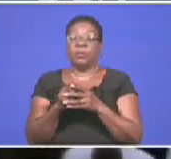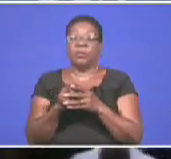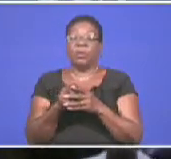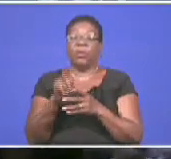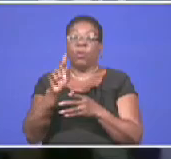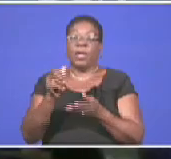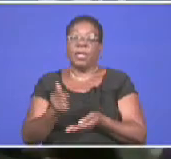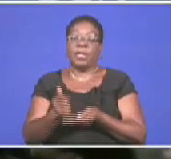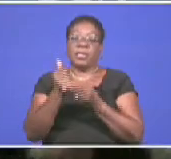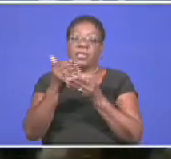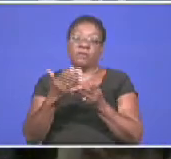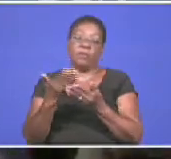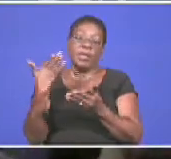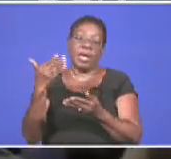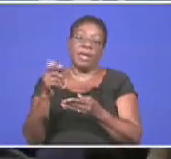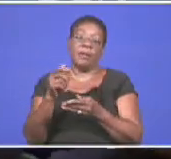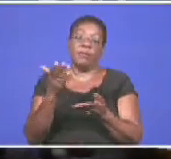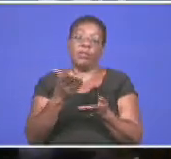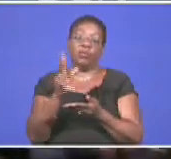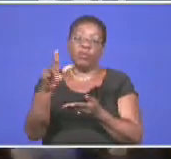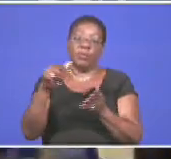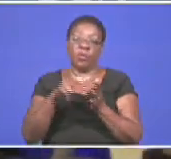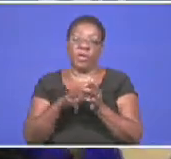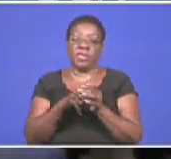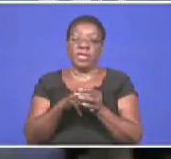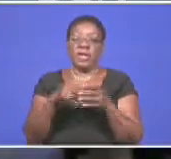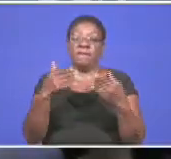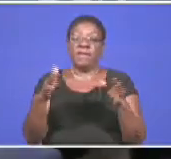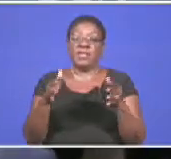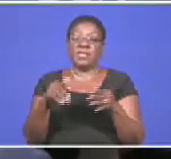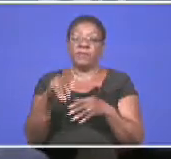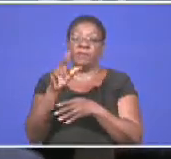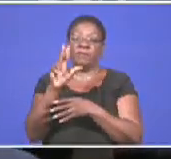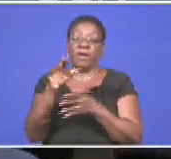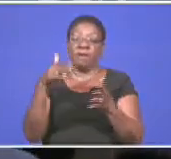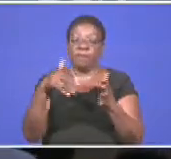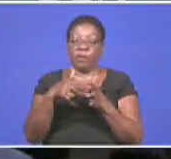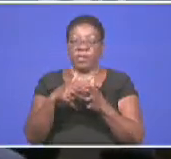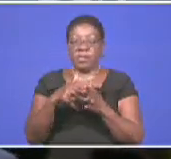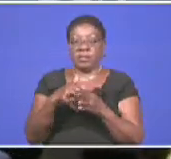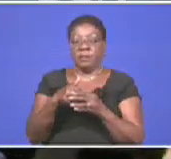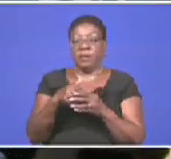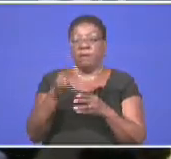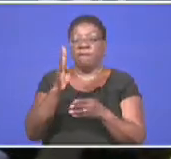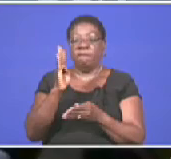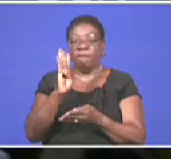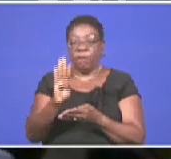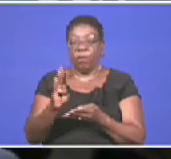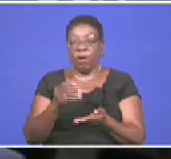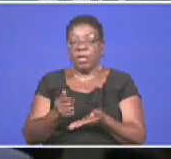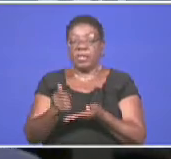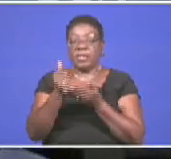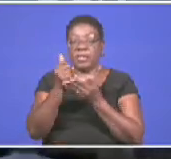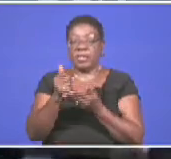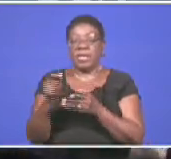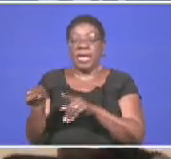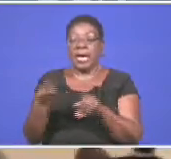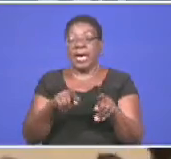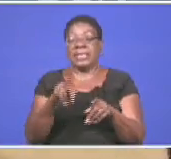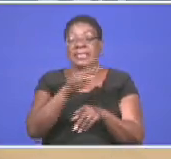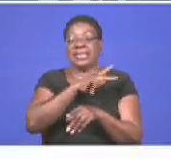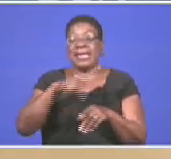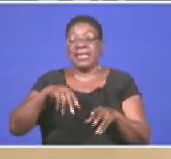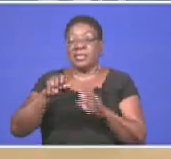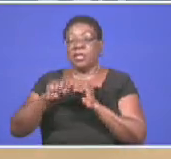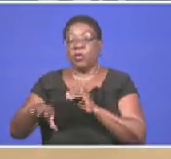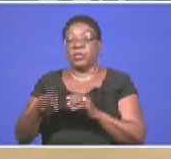1 of 6 from behind the three-point arc. He finished up with just 5 points, 4 rebounds, and 4 assists as the Kings lost their 4th straight game,